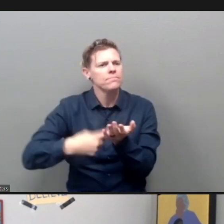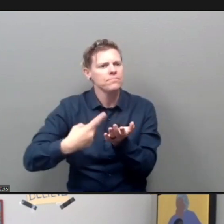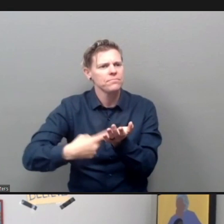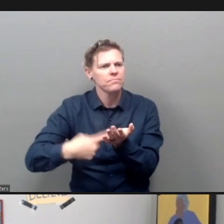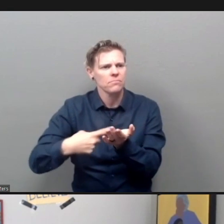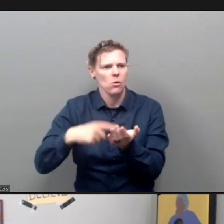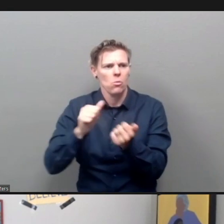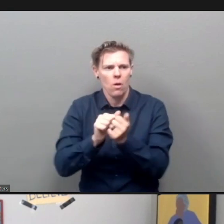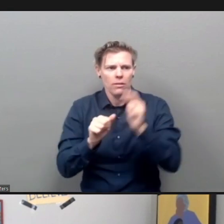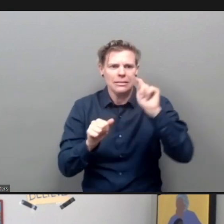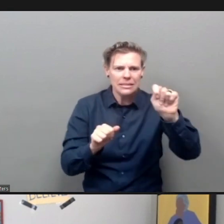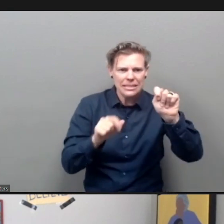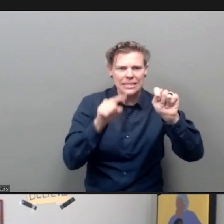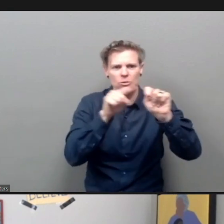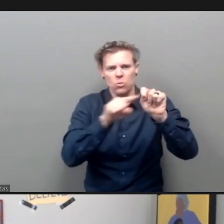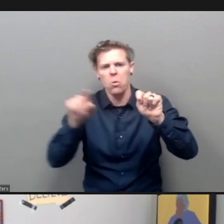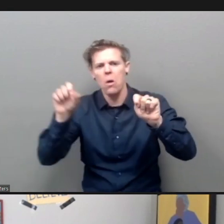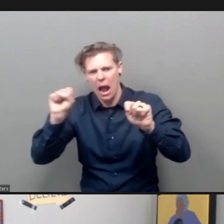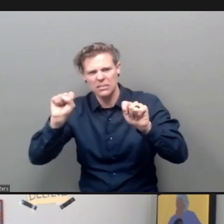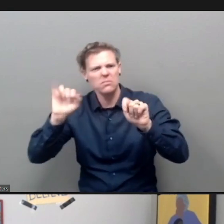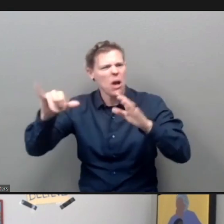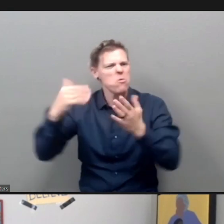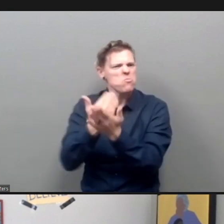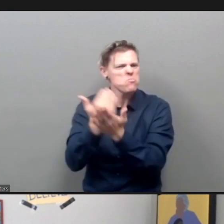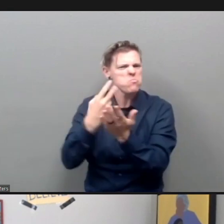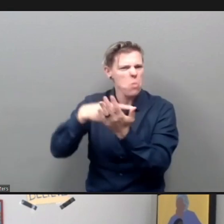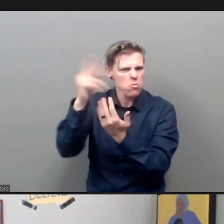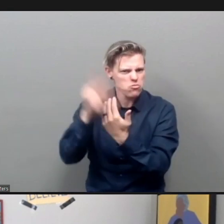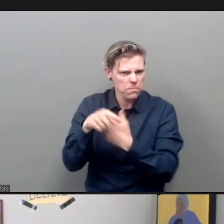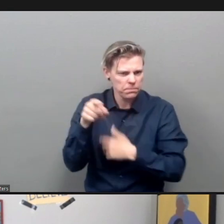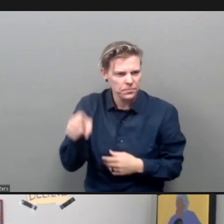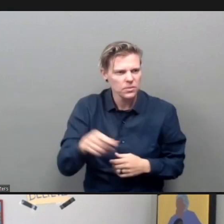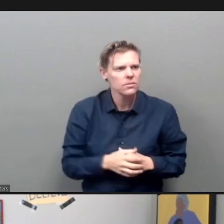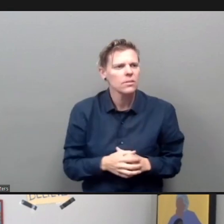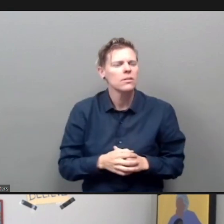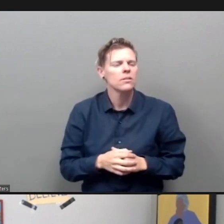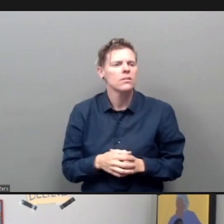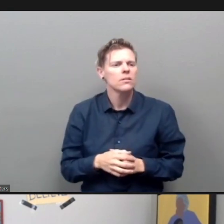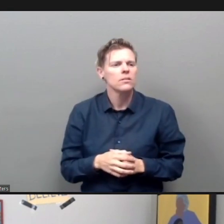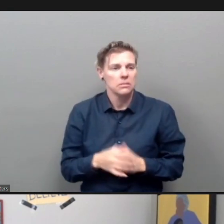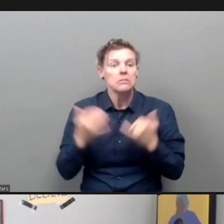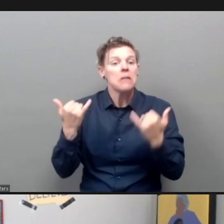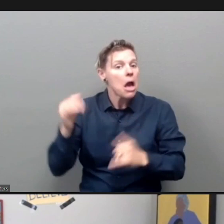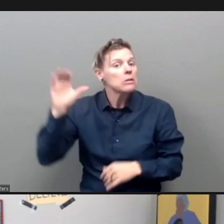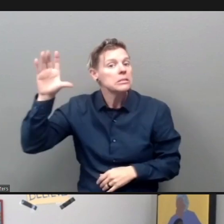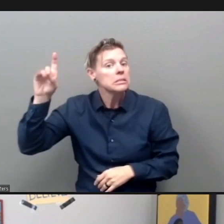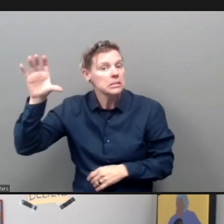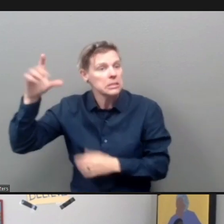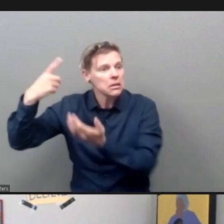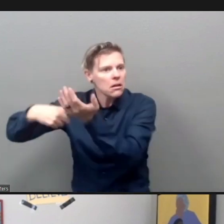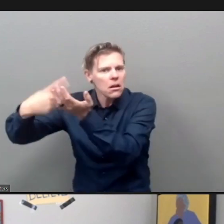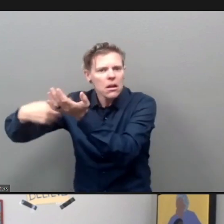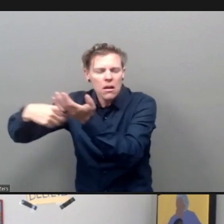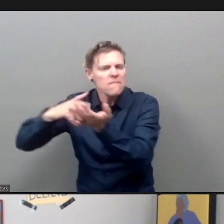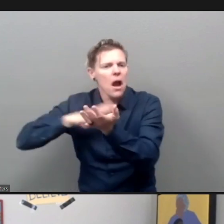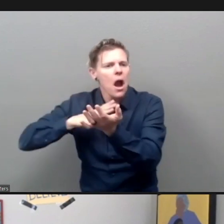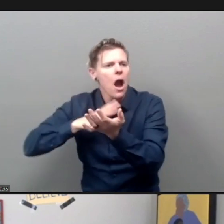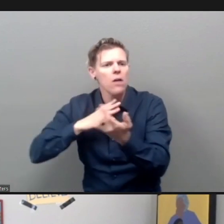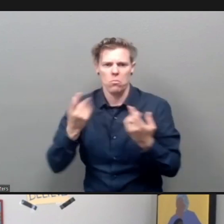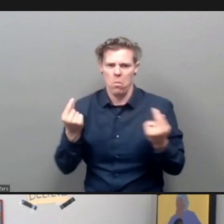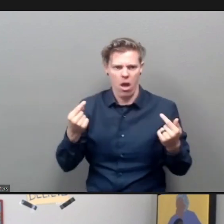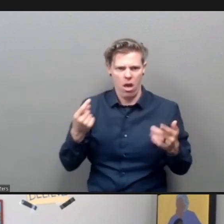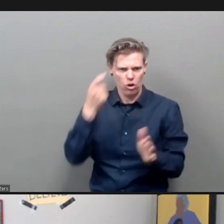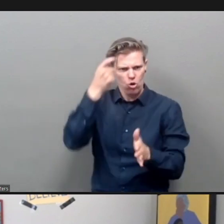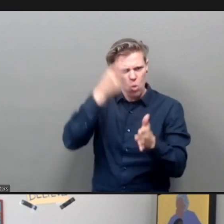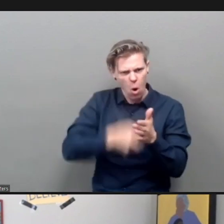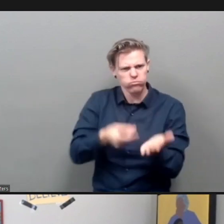for that? Is that CDC and what's the price tag look like for New Mexico? Let's see, I can start. The grant that we